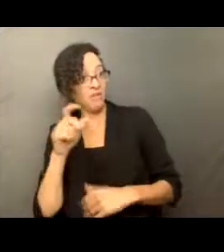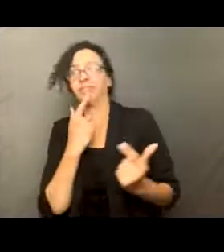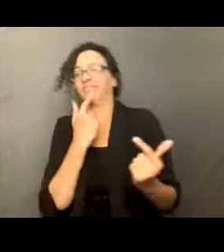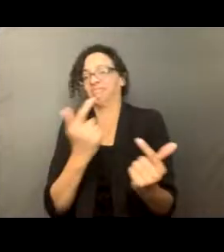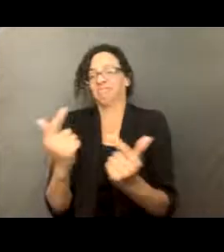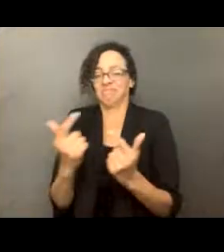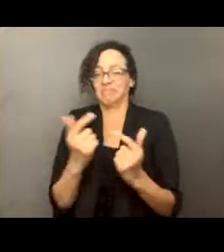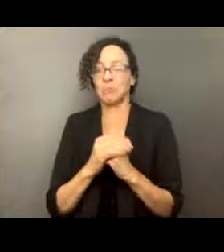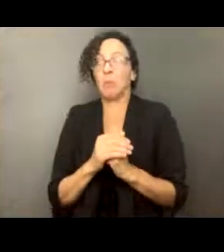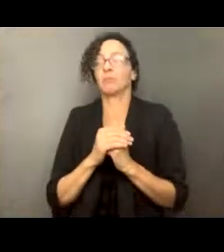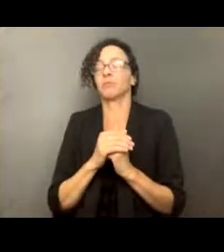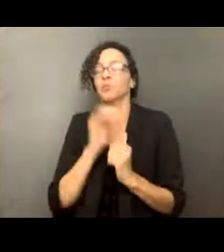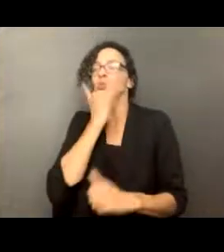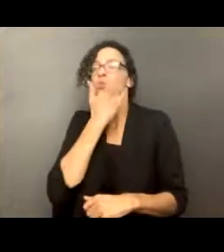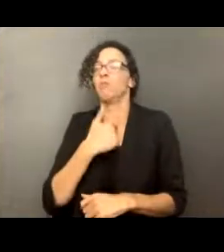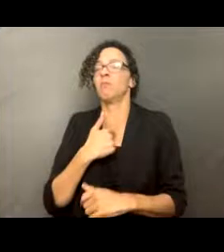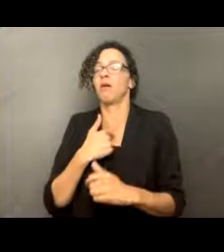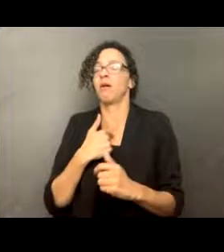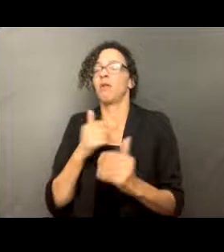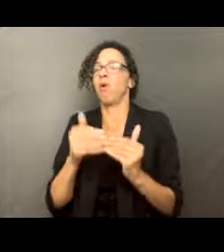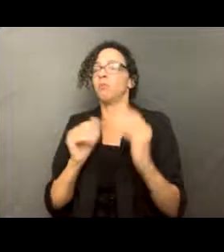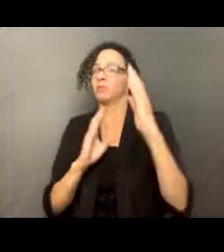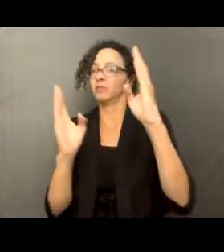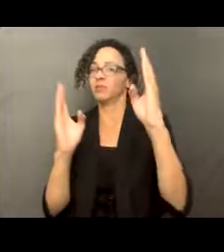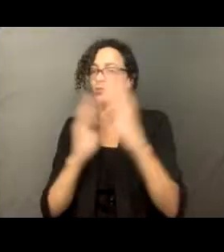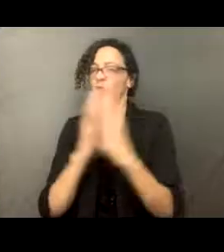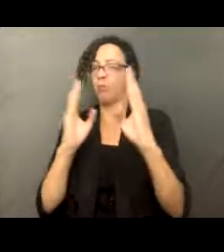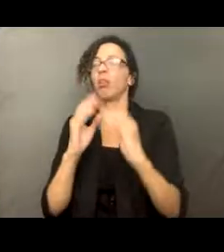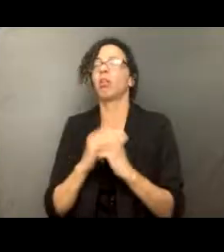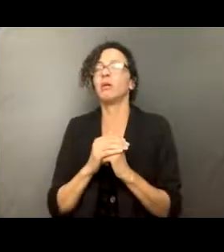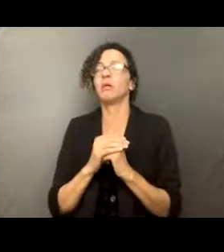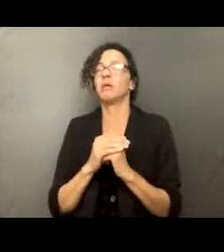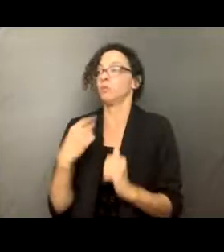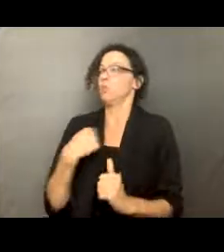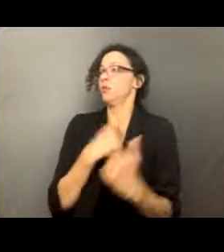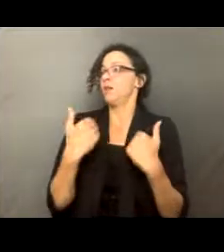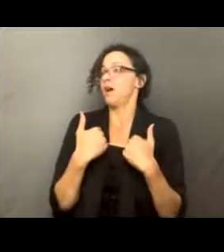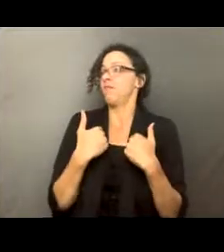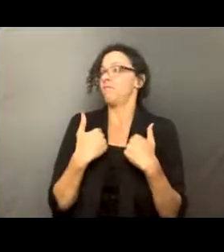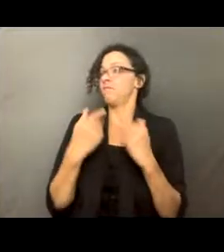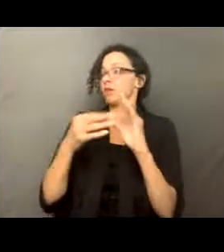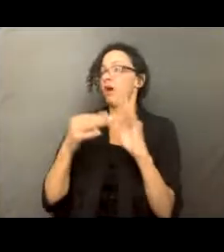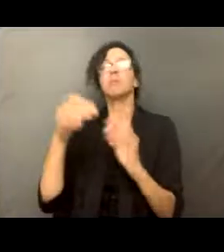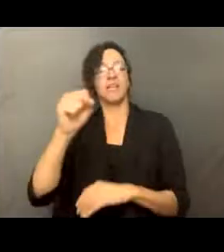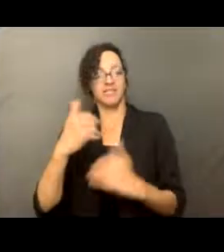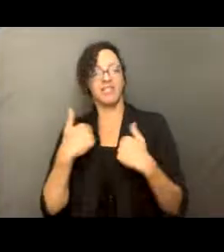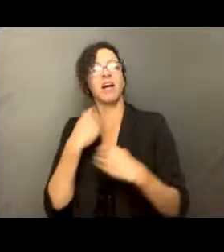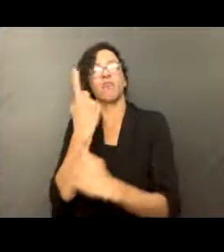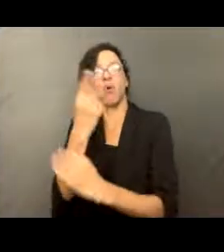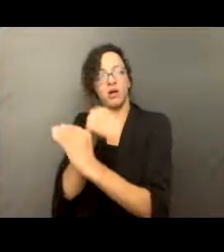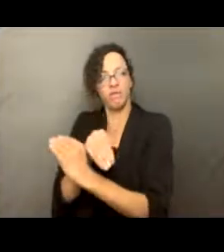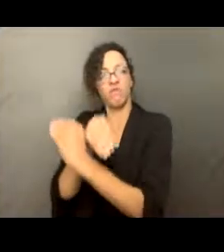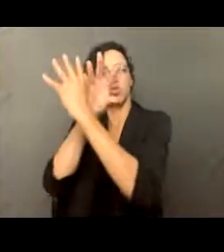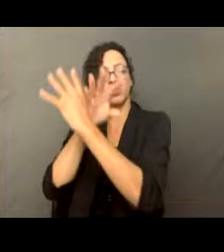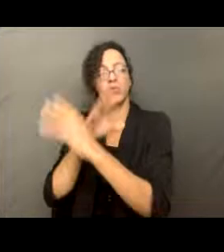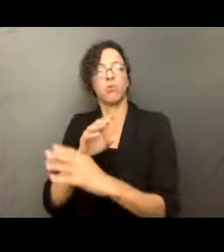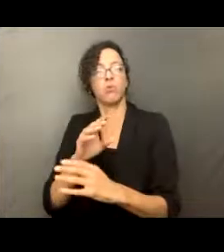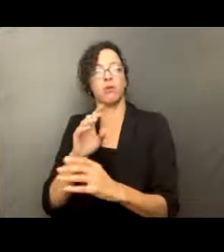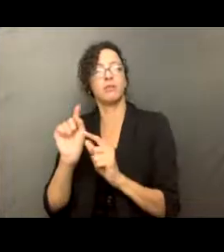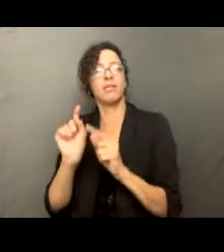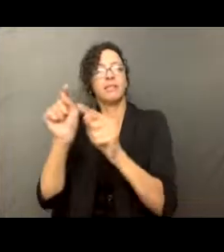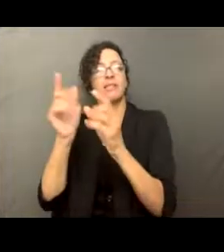Almost got in trouble. Thank you, Chair. Do we have public comment? Yes, we do Okay. have one virtual attendee who's looking to make a comment at this time. I'd like to call